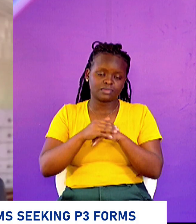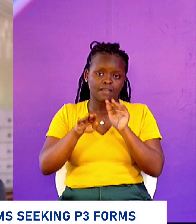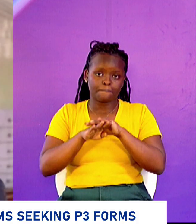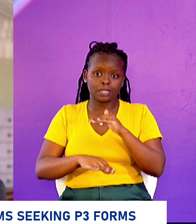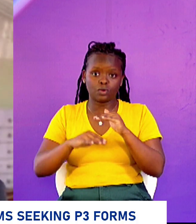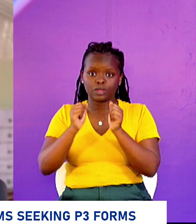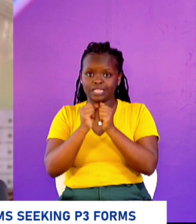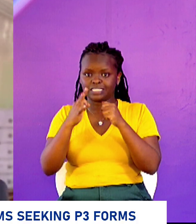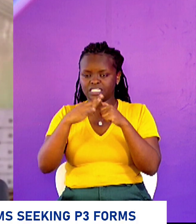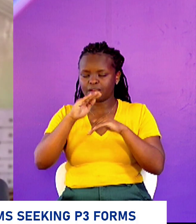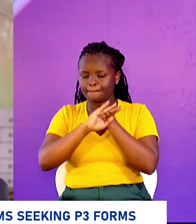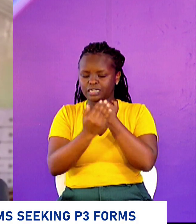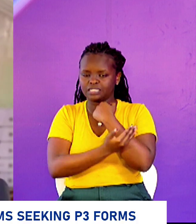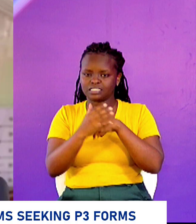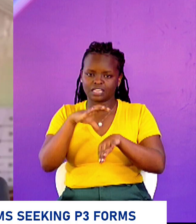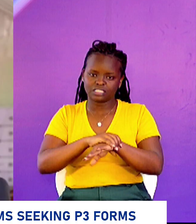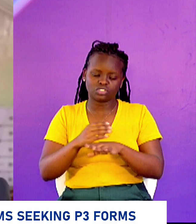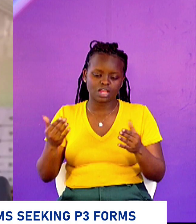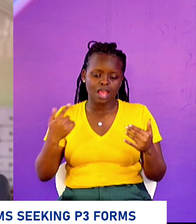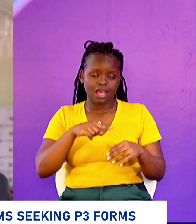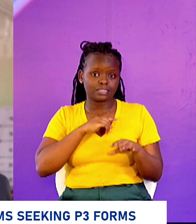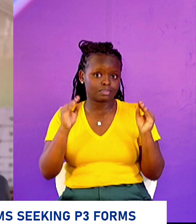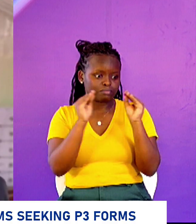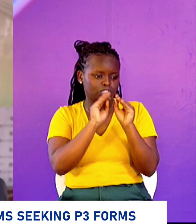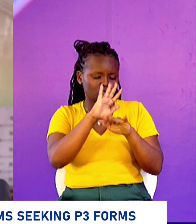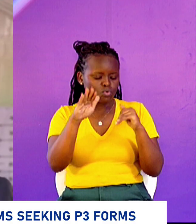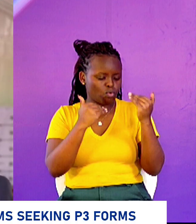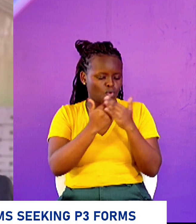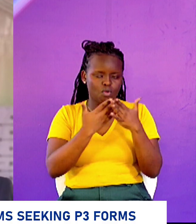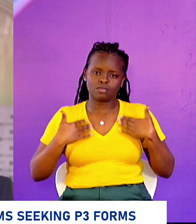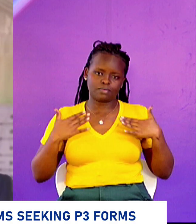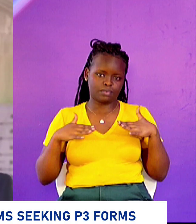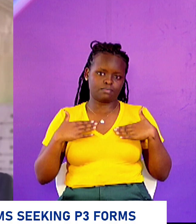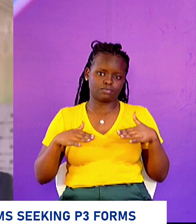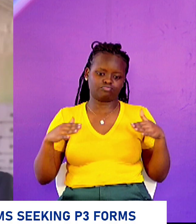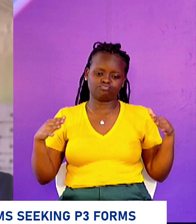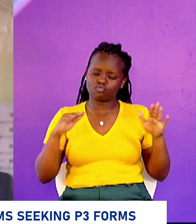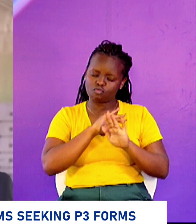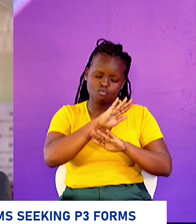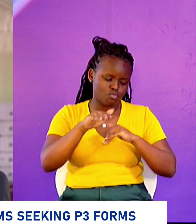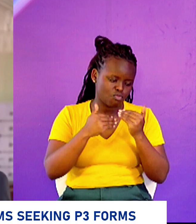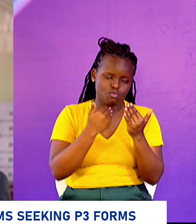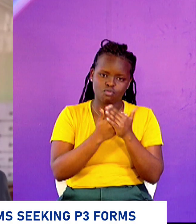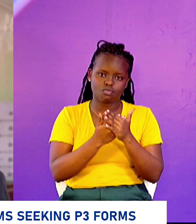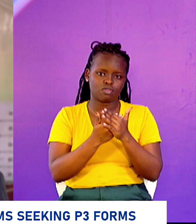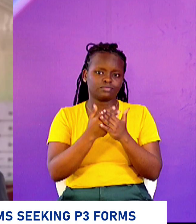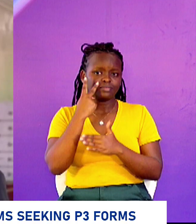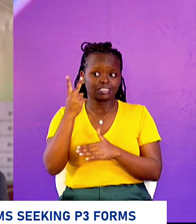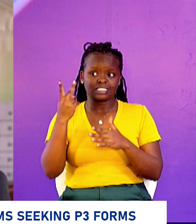pregnant. Tumekuja pamoja na washikadau wote, wafadhili, wananchi, wa mapadre, mmeona Sheikh hapa leo,